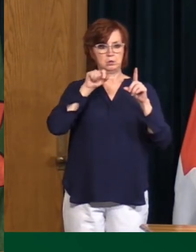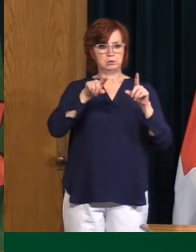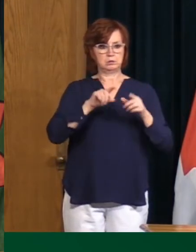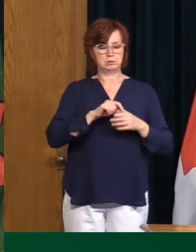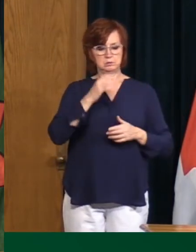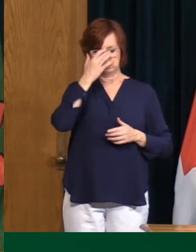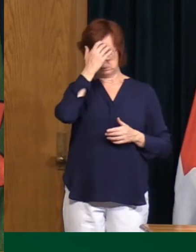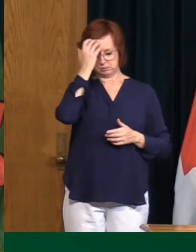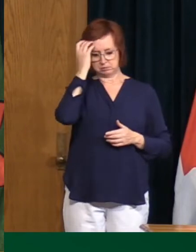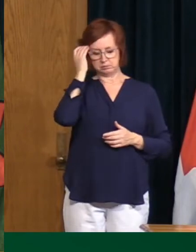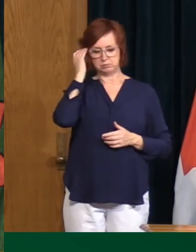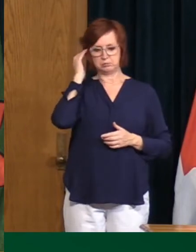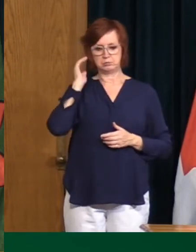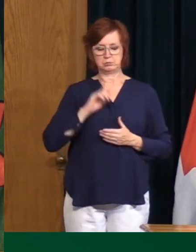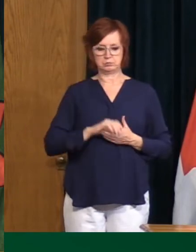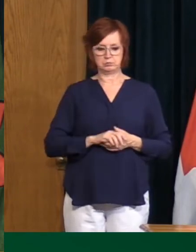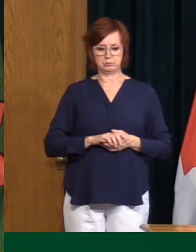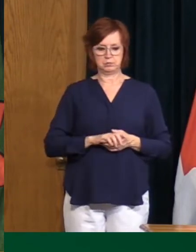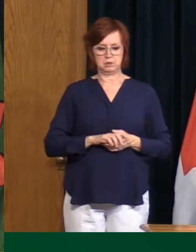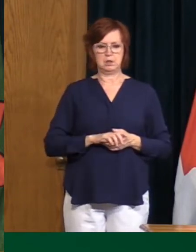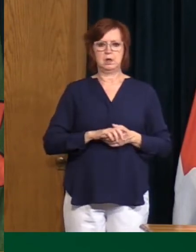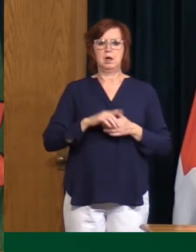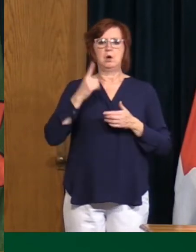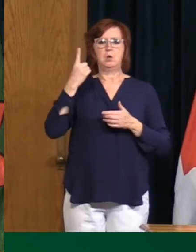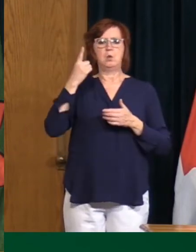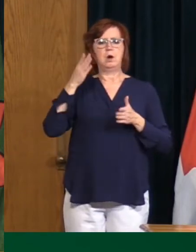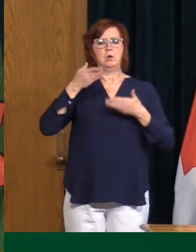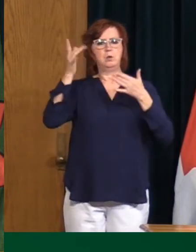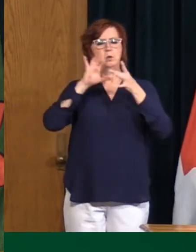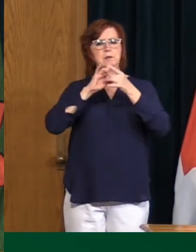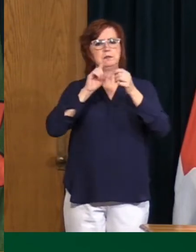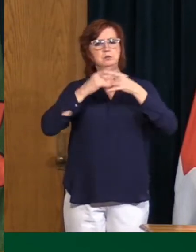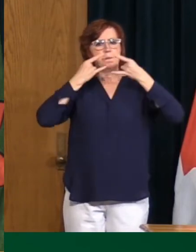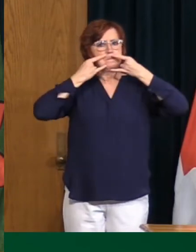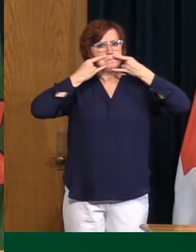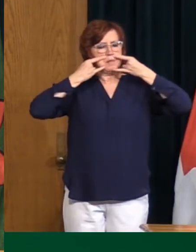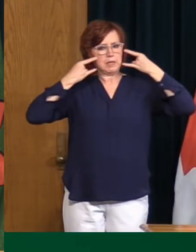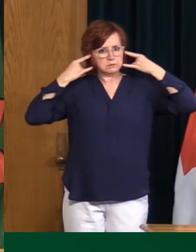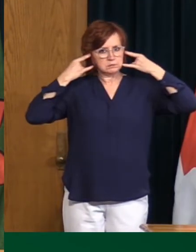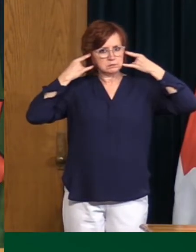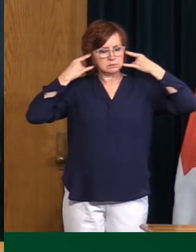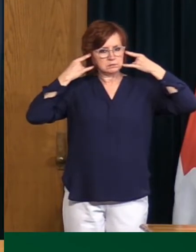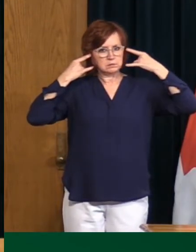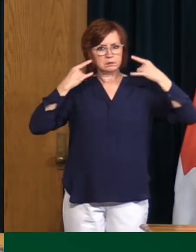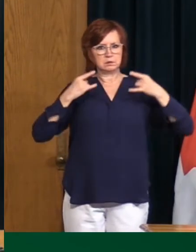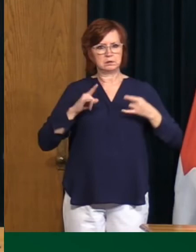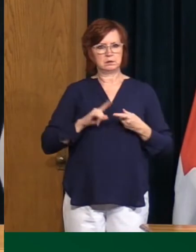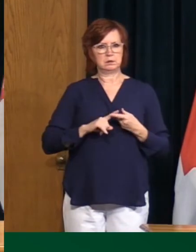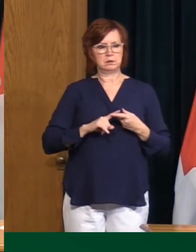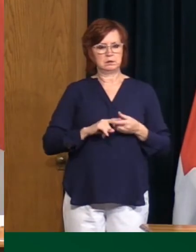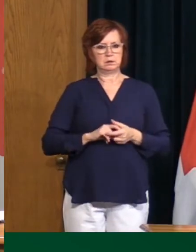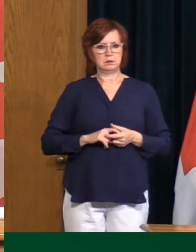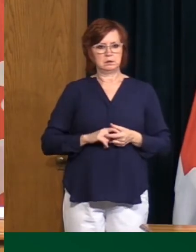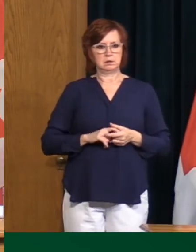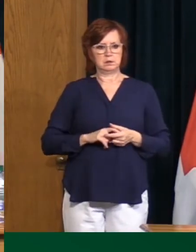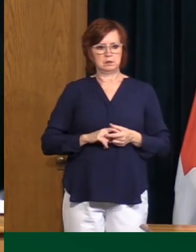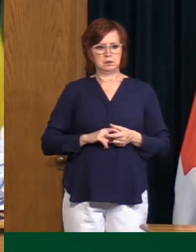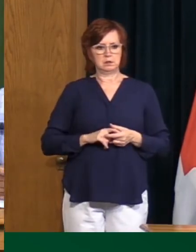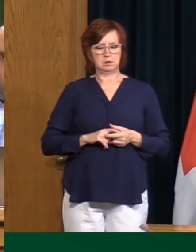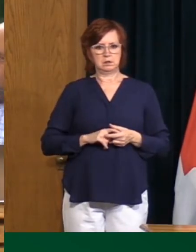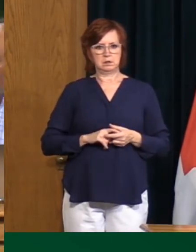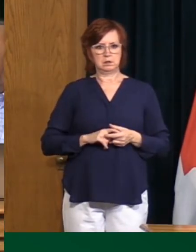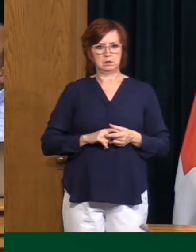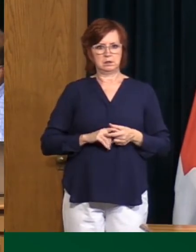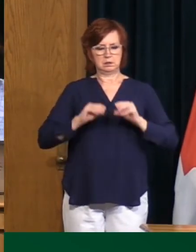the recommendation coming down on masking. I was just wondering if we could clarify Saskatchewan's stance now that we're reopening on a